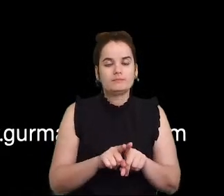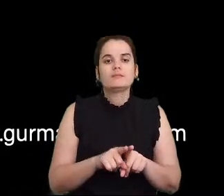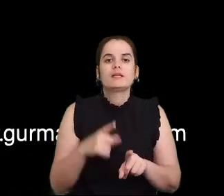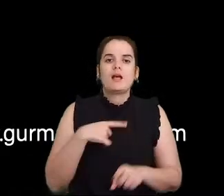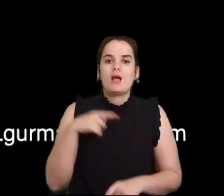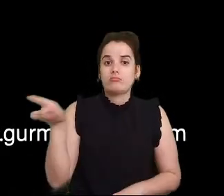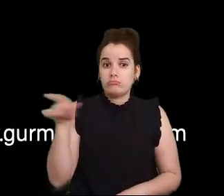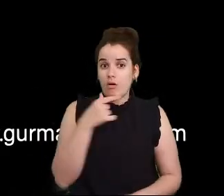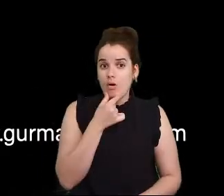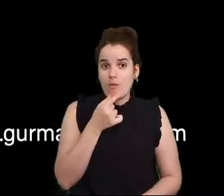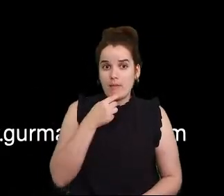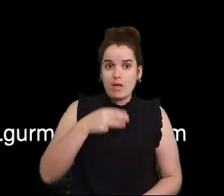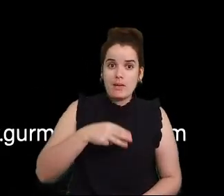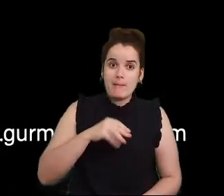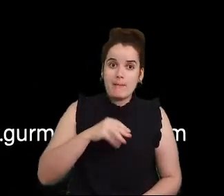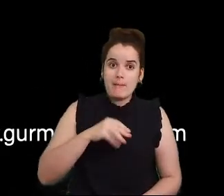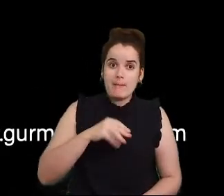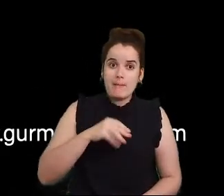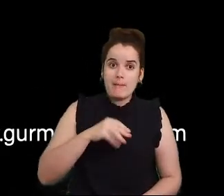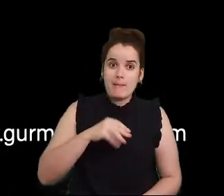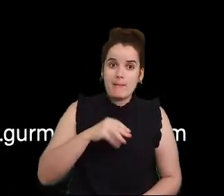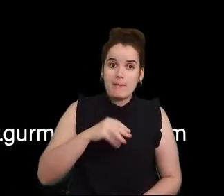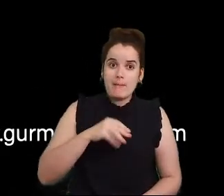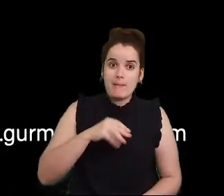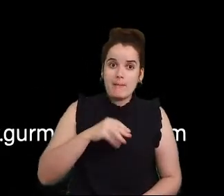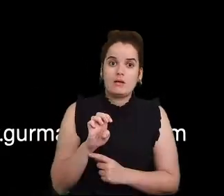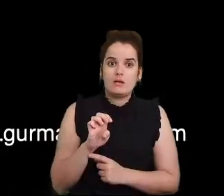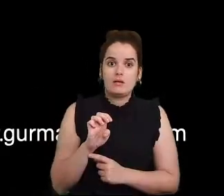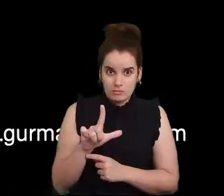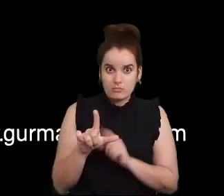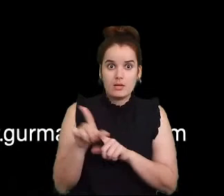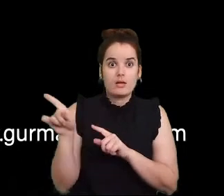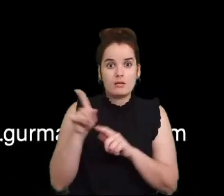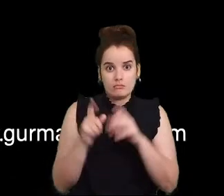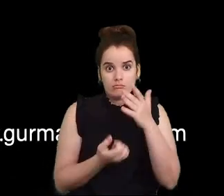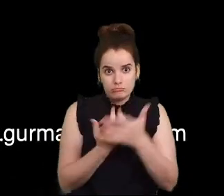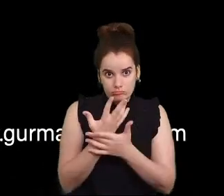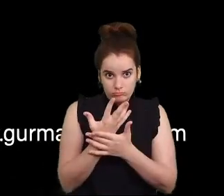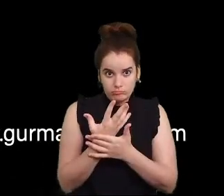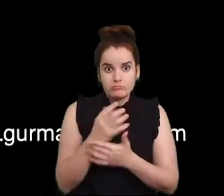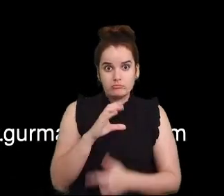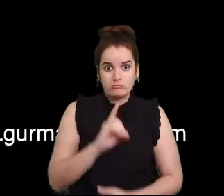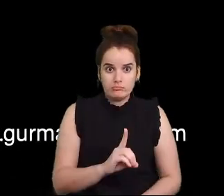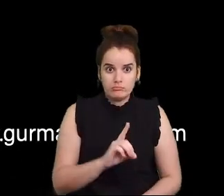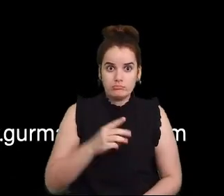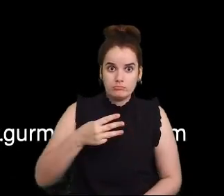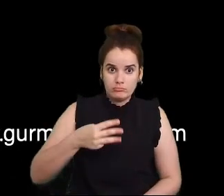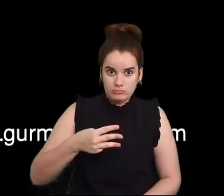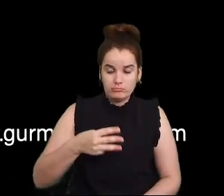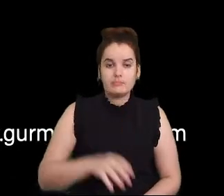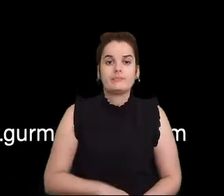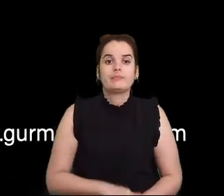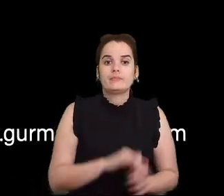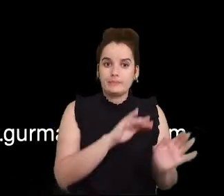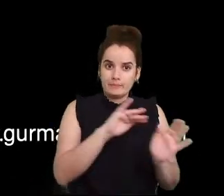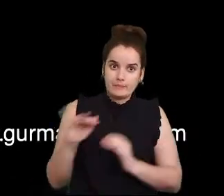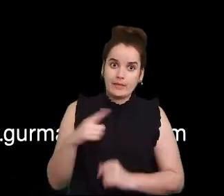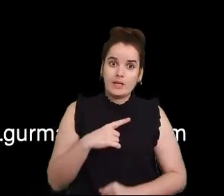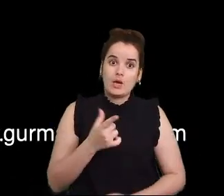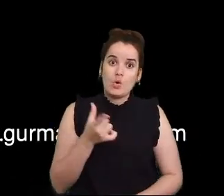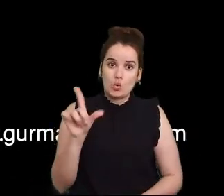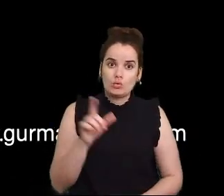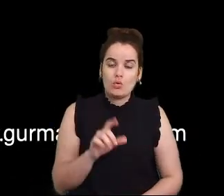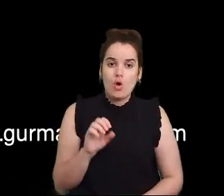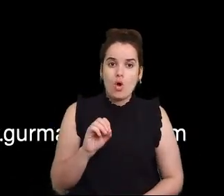Observable. And in Observable, for example, I can create a scatter chart such as this using the one line